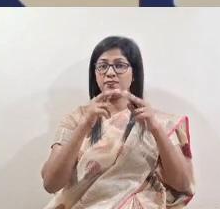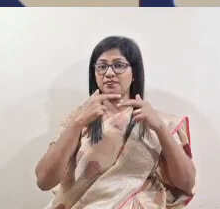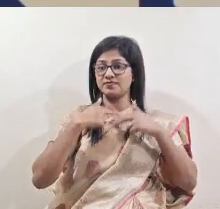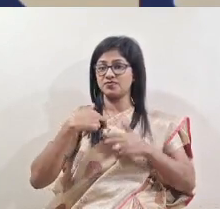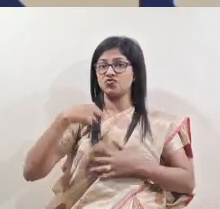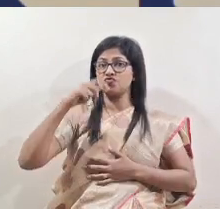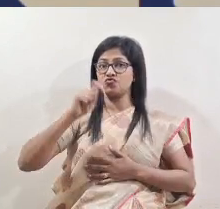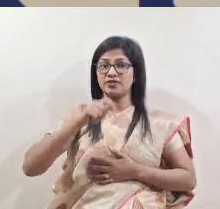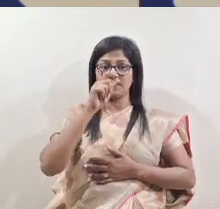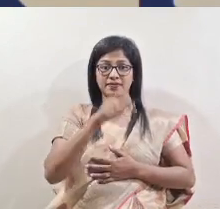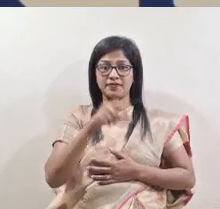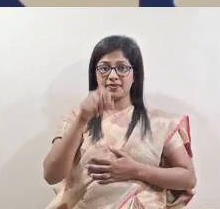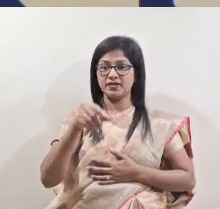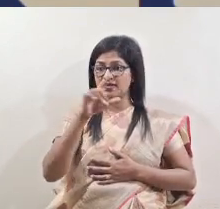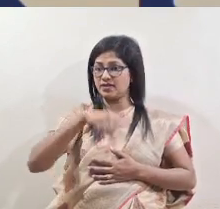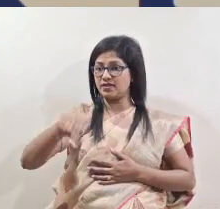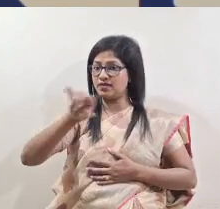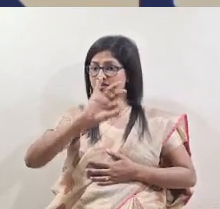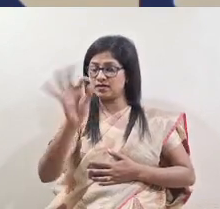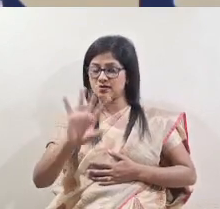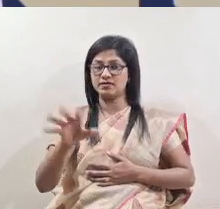I hope we have the jury members here.